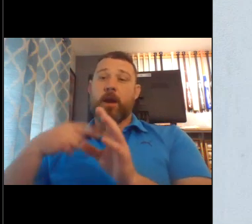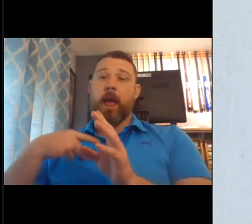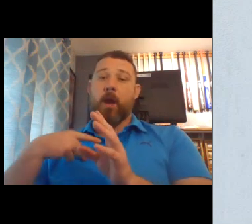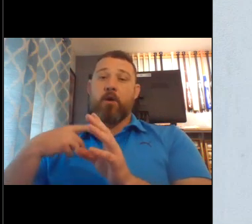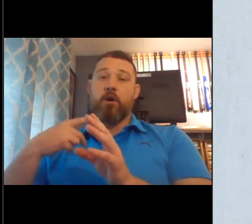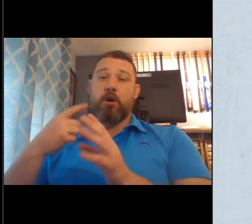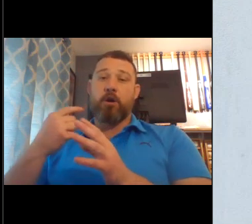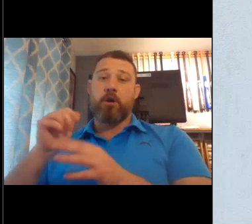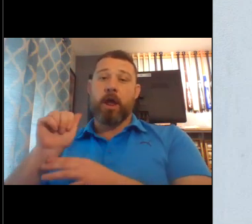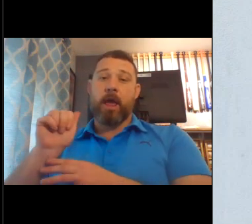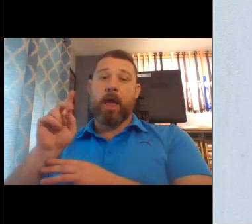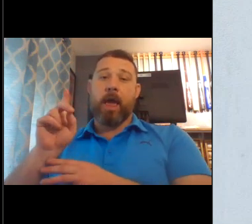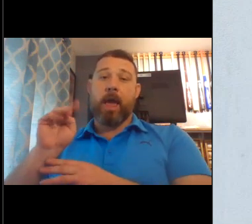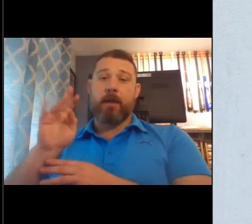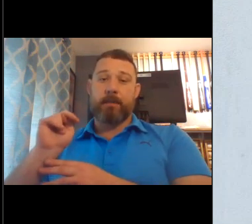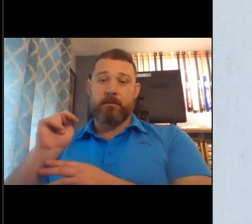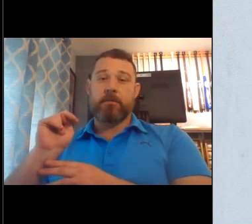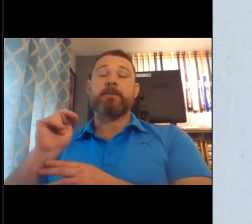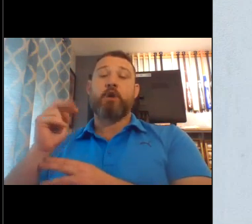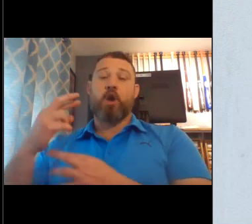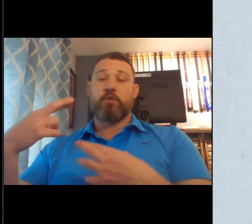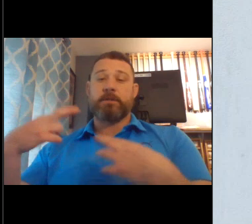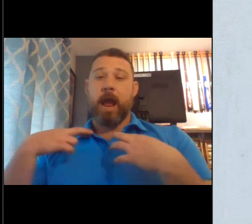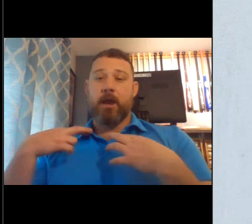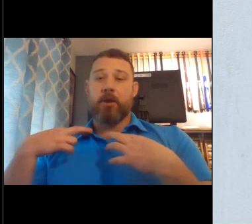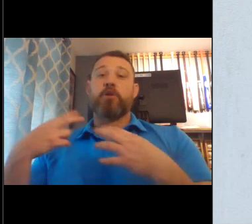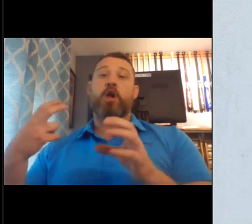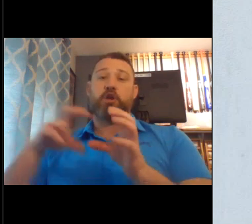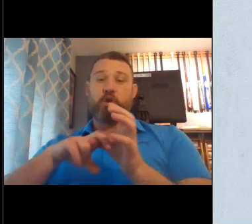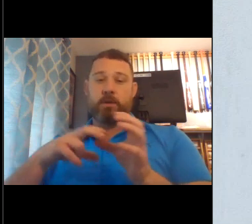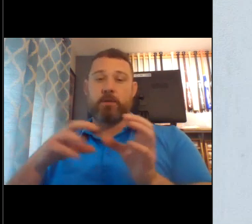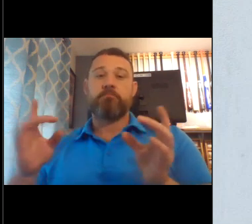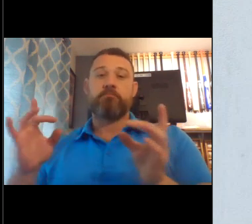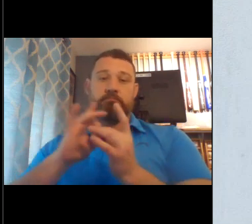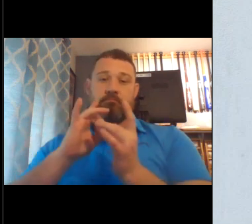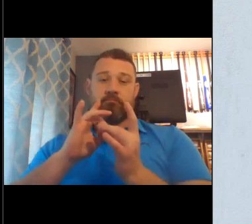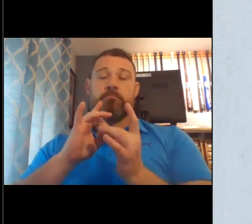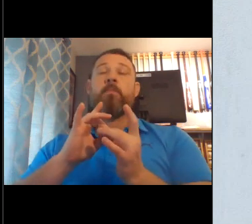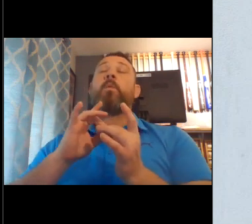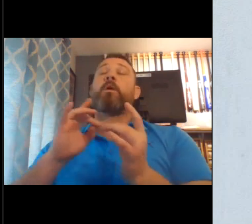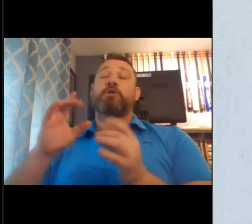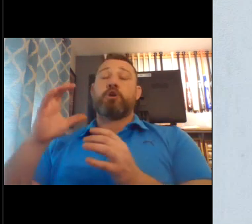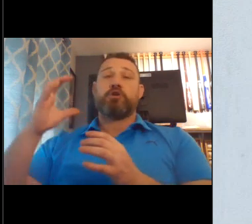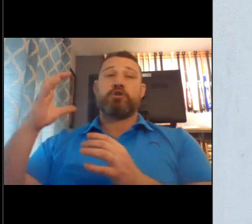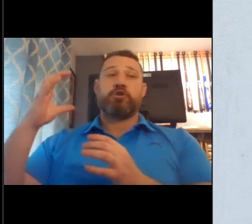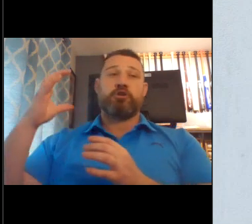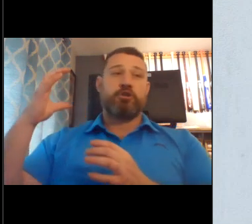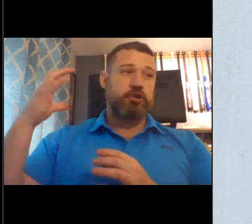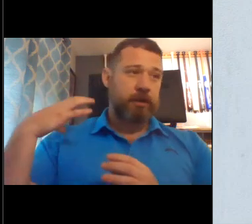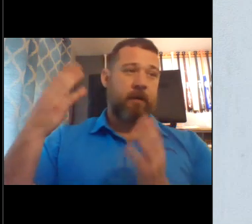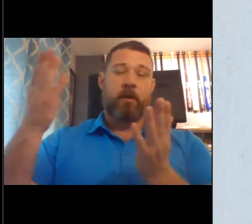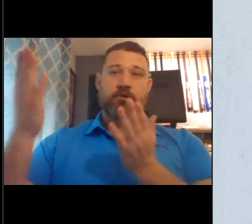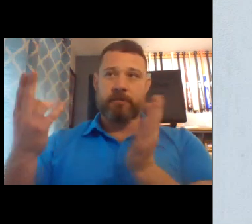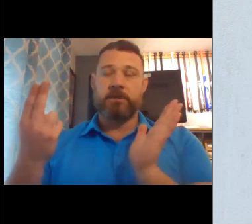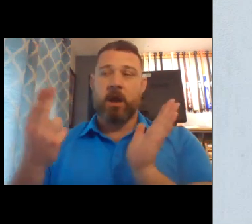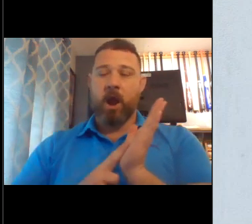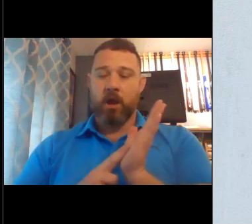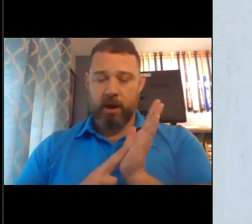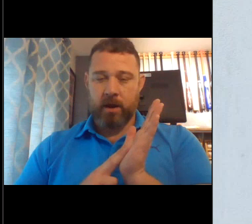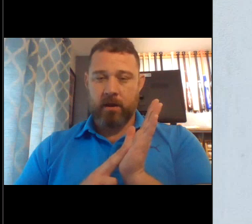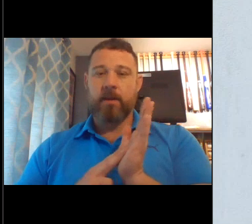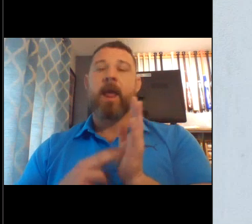annuitant. Before retiring, Peggy served as Caltrans's Chief of Chief of Services Contract and as